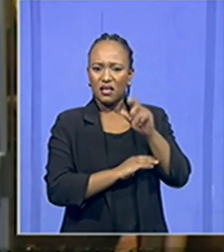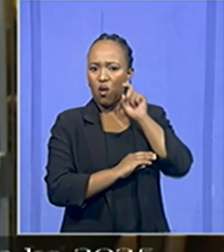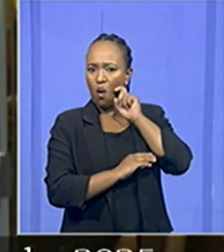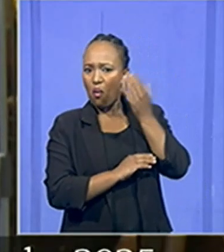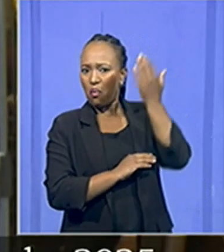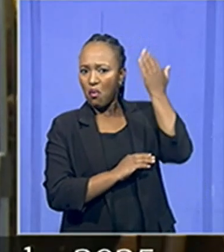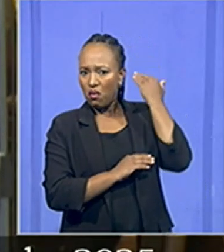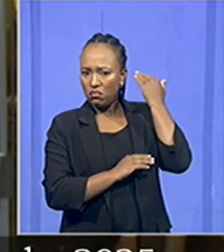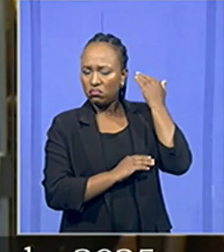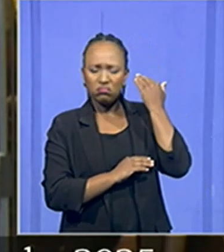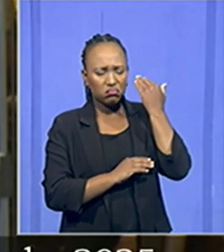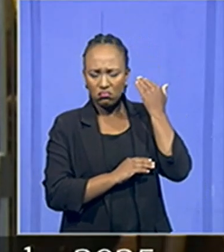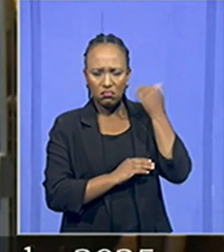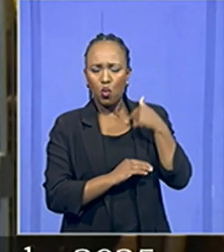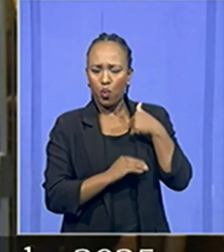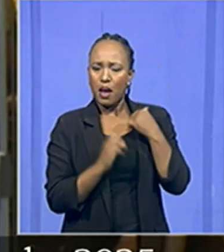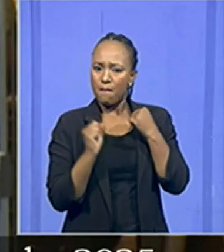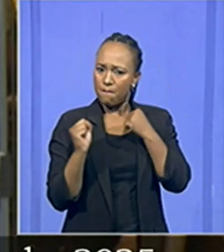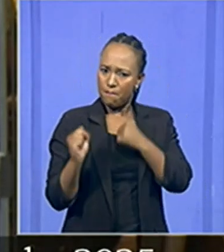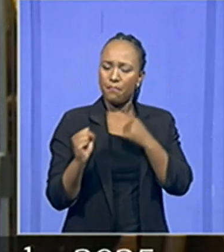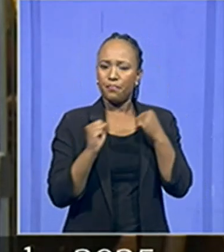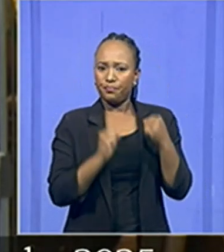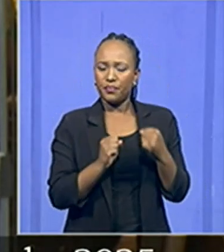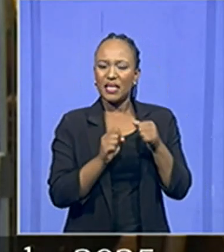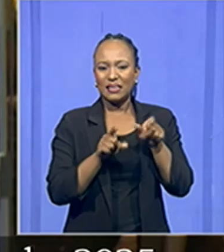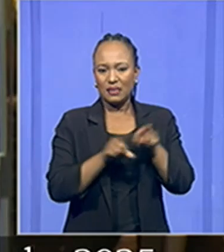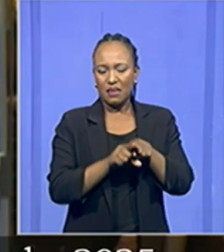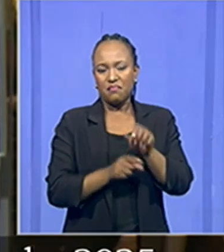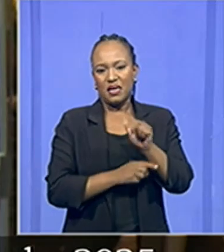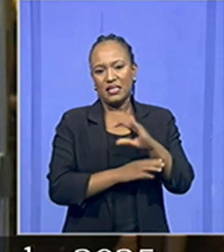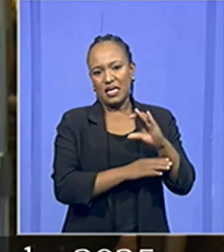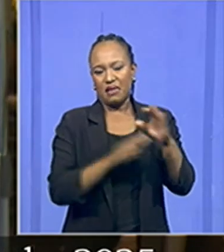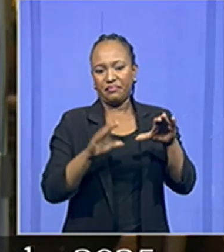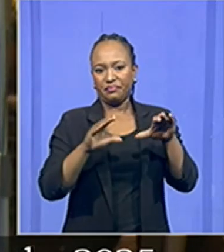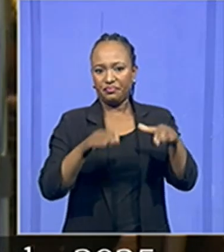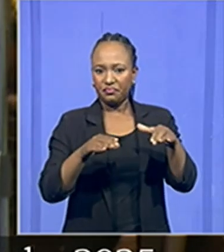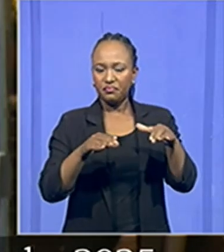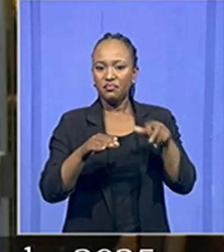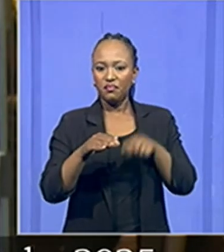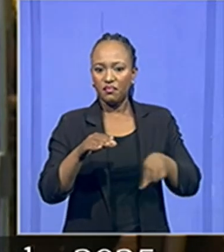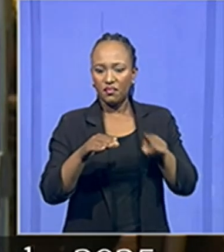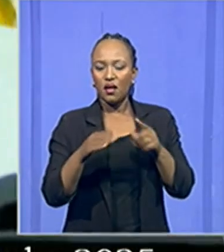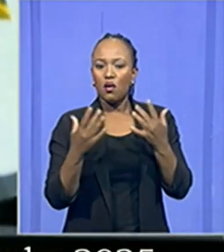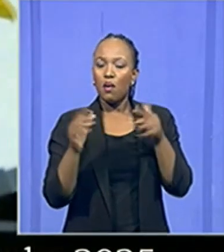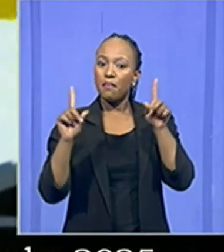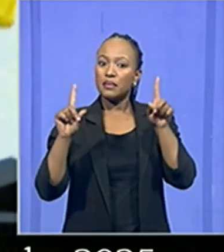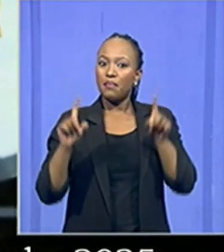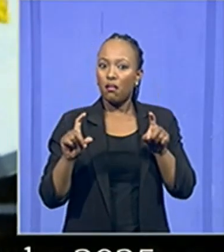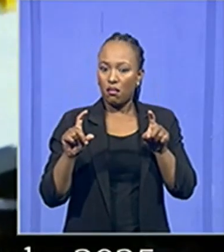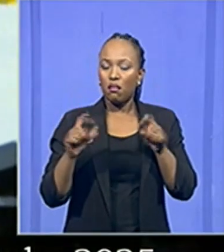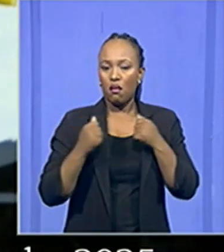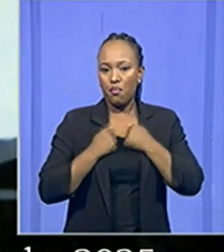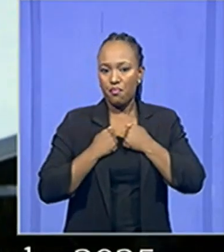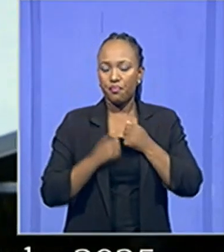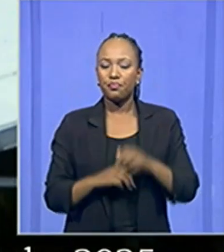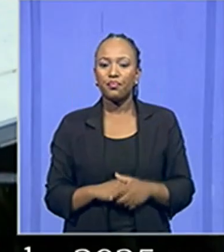We remain the African National Congress with our principles. Mopresidente